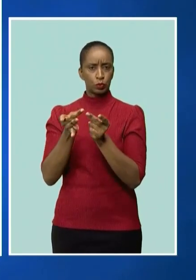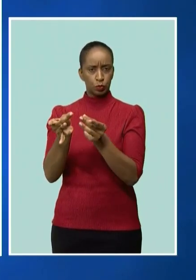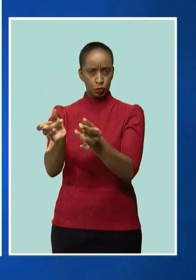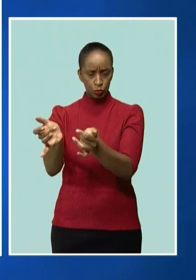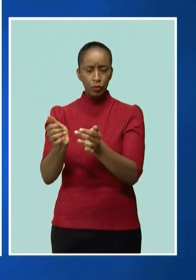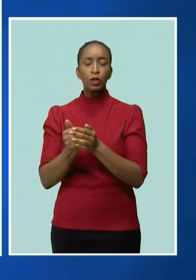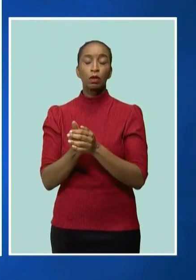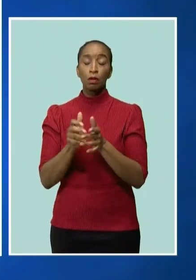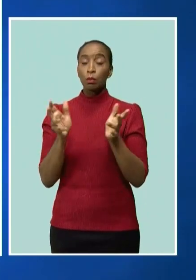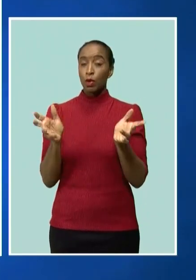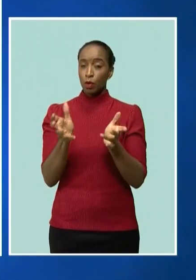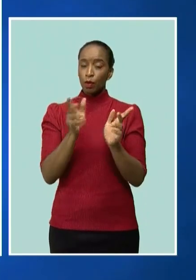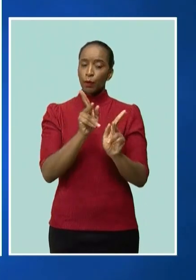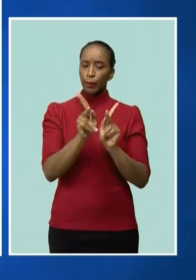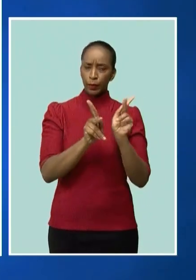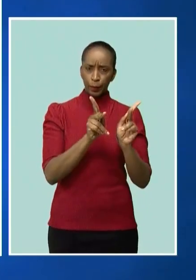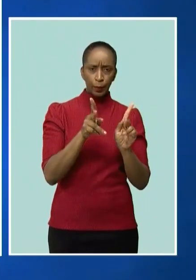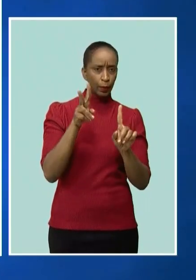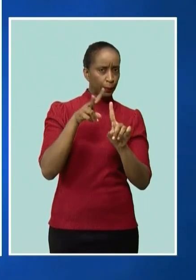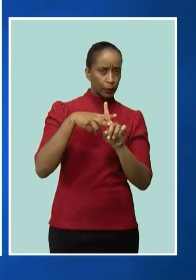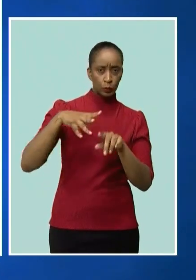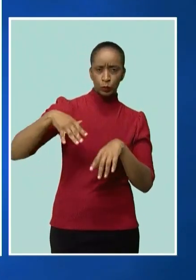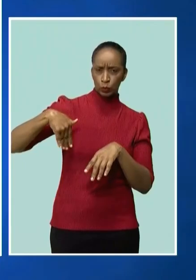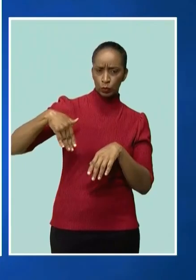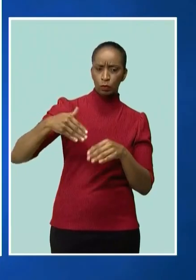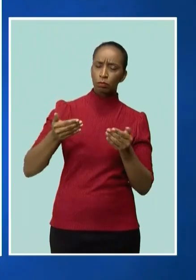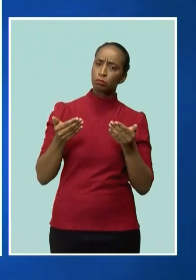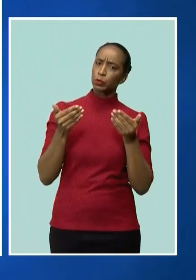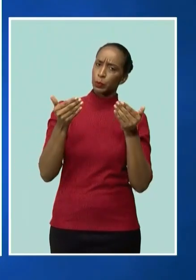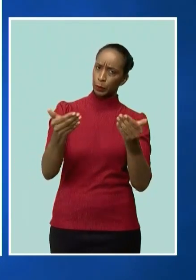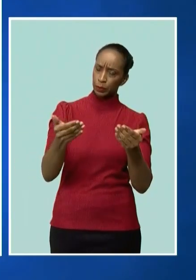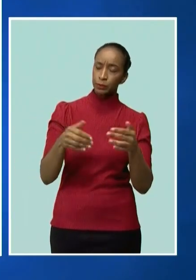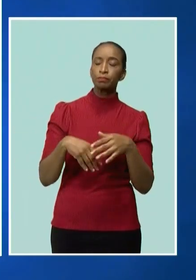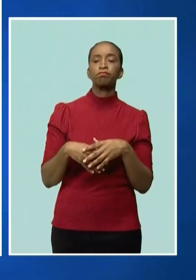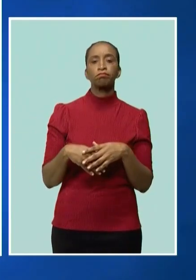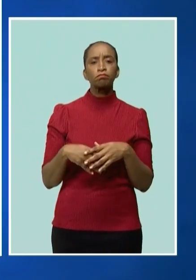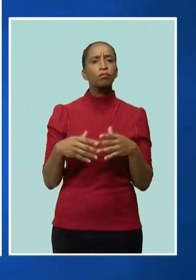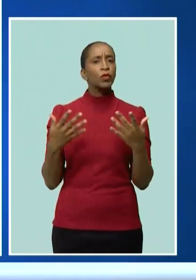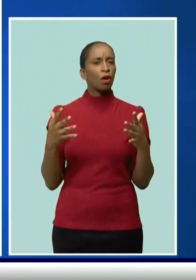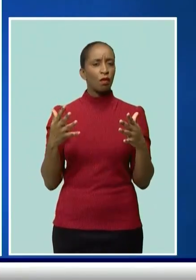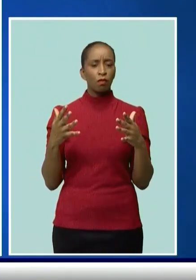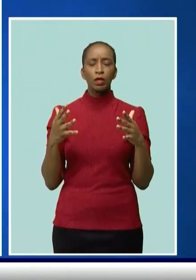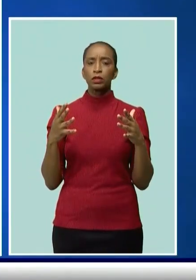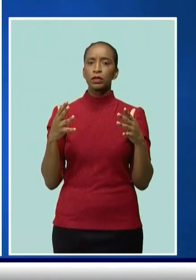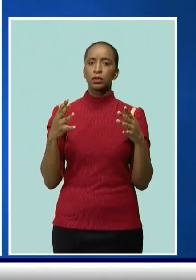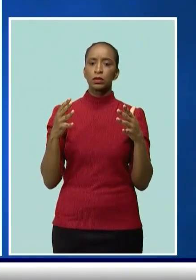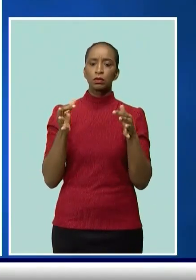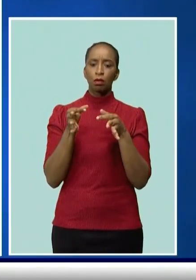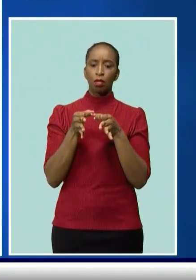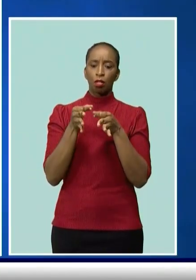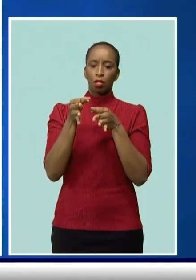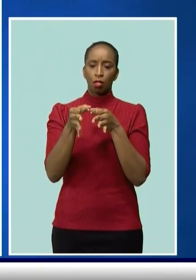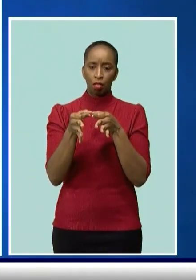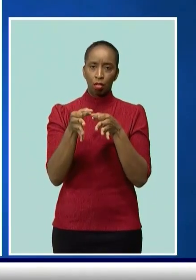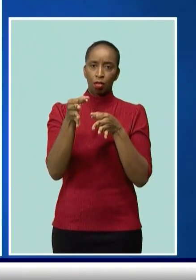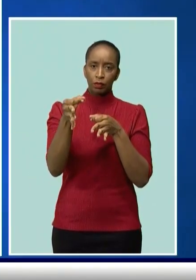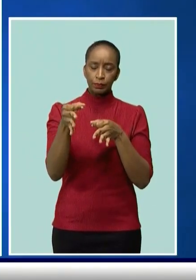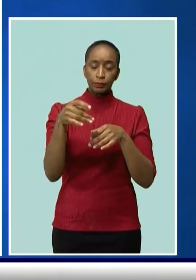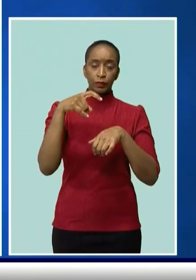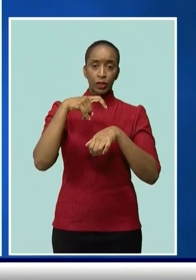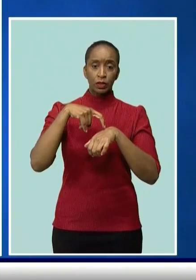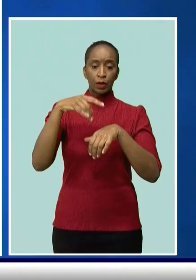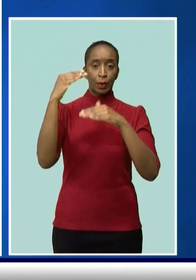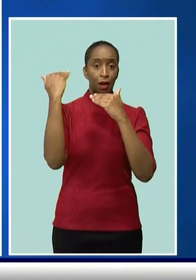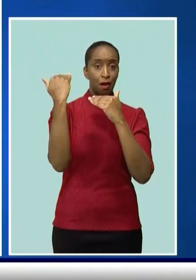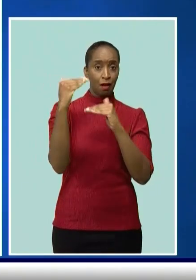the registration process. We've had about 2 extensions already, and this afternoon we have agreed that